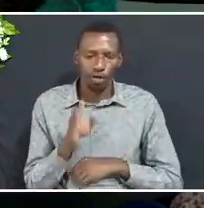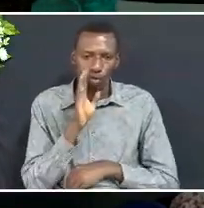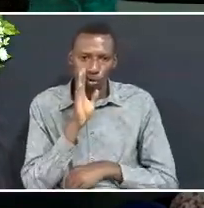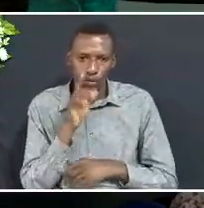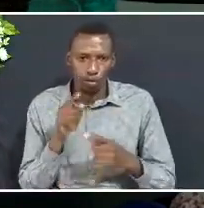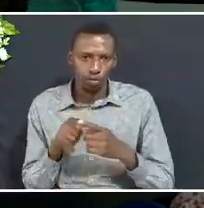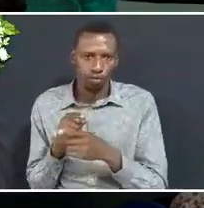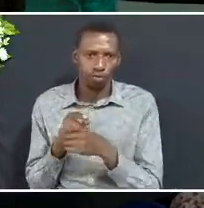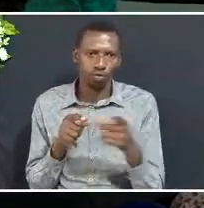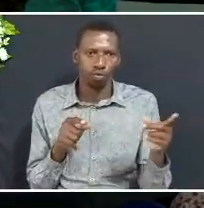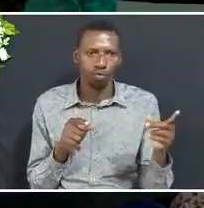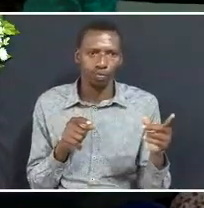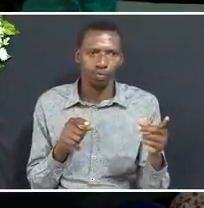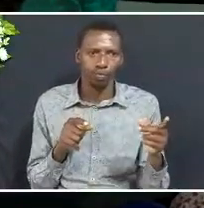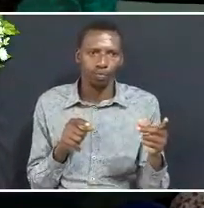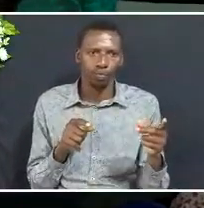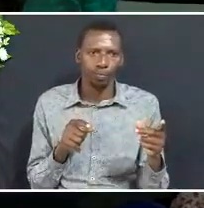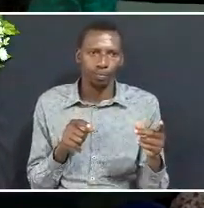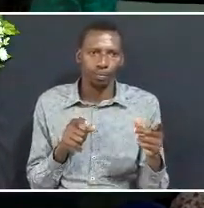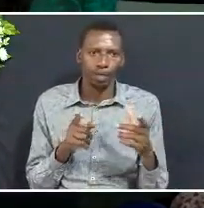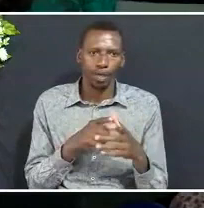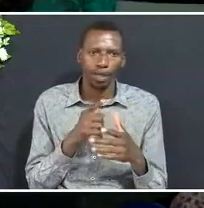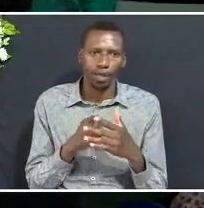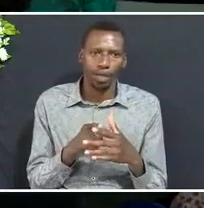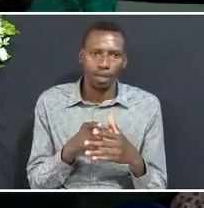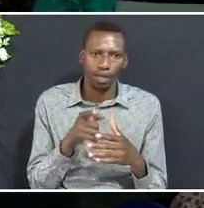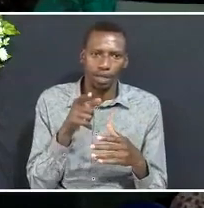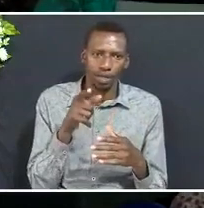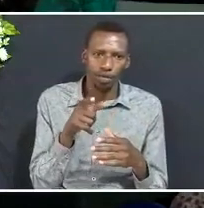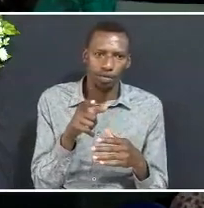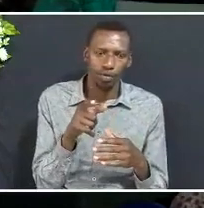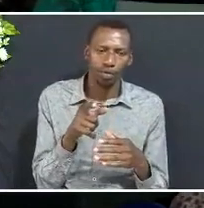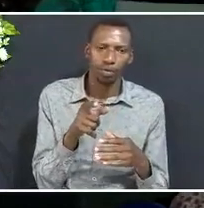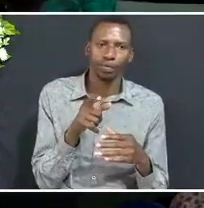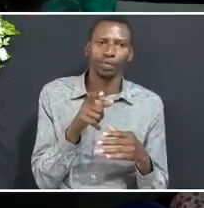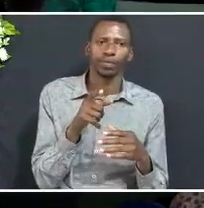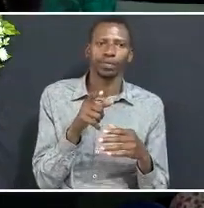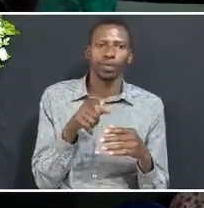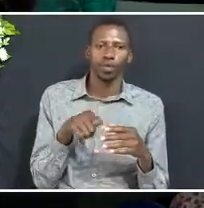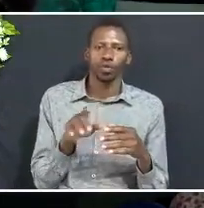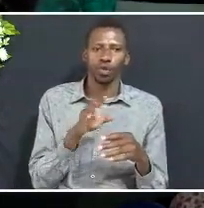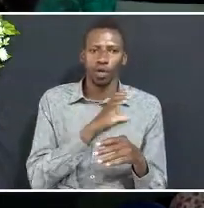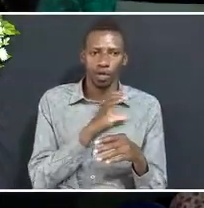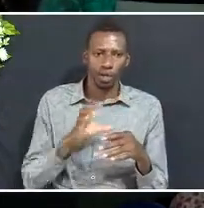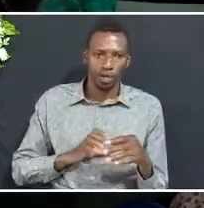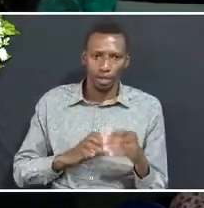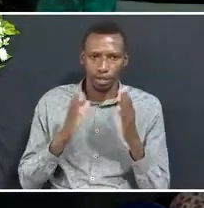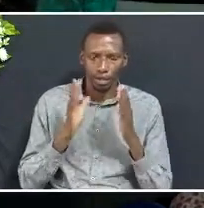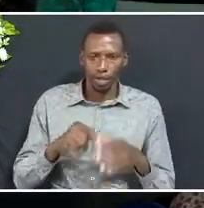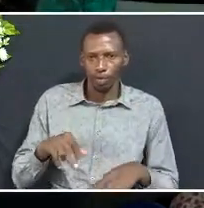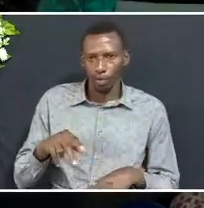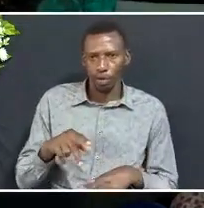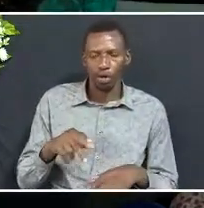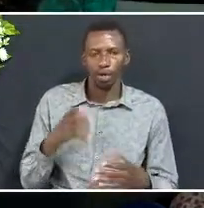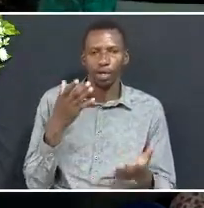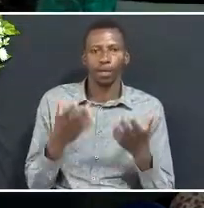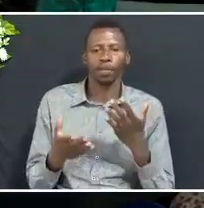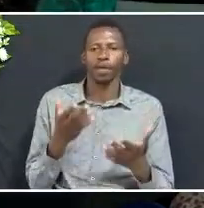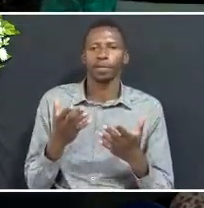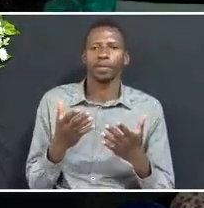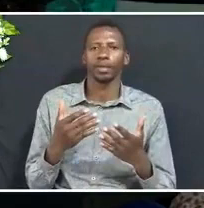you to do, then your way and your Christian walk can end up